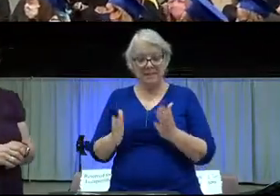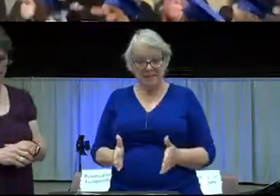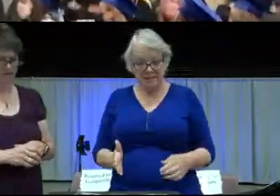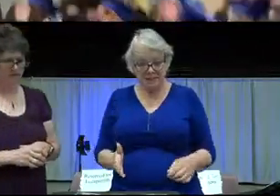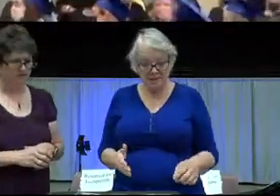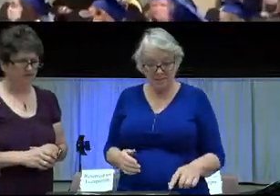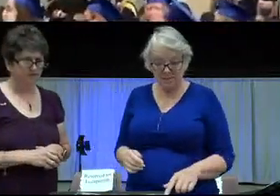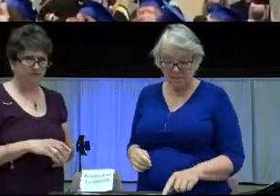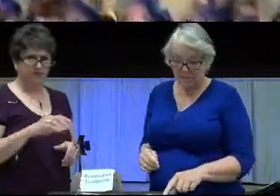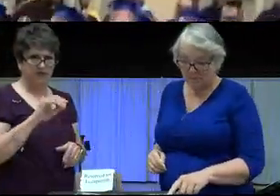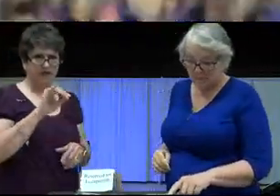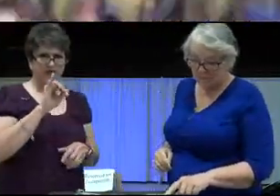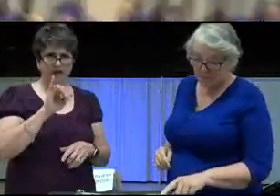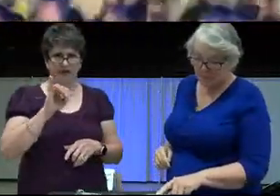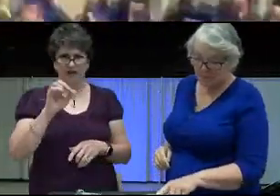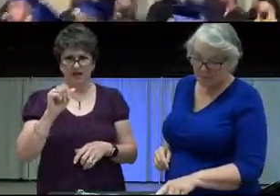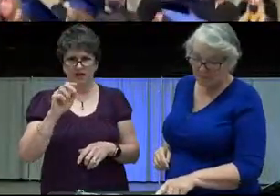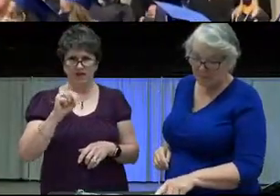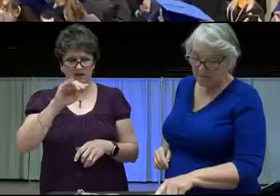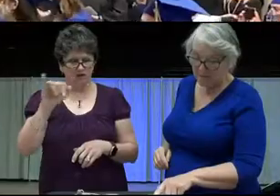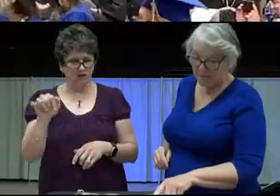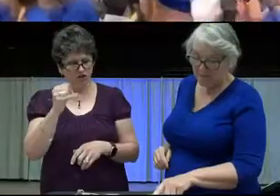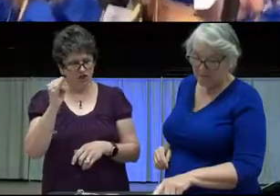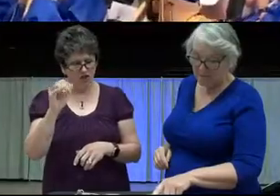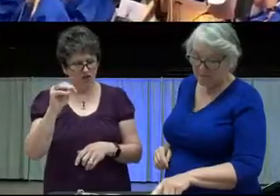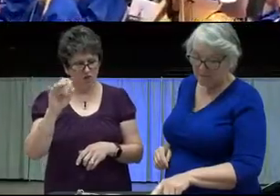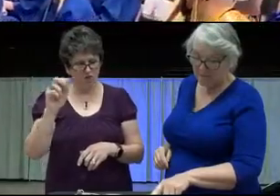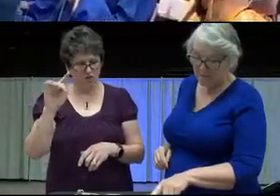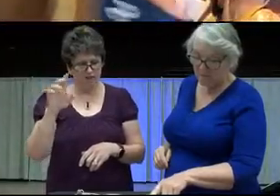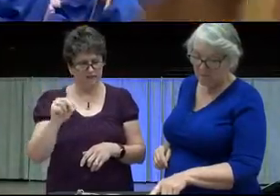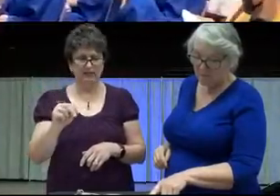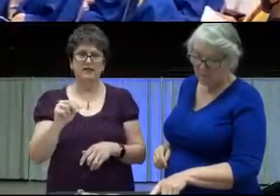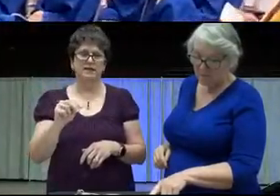Ian J. Morrison, Associate of Applied Science,